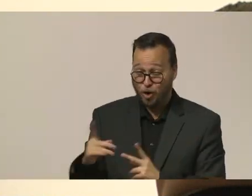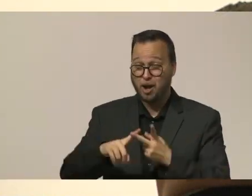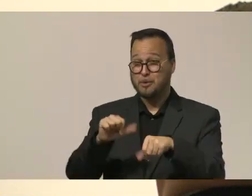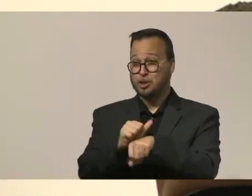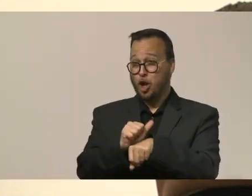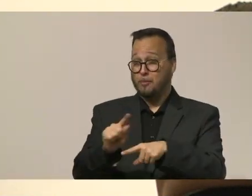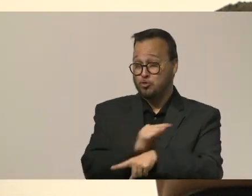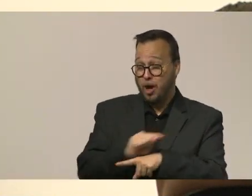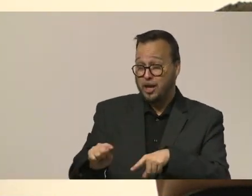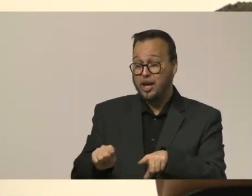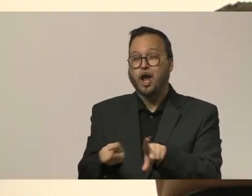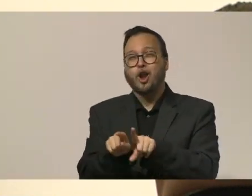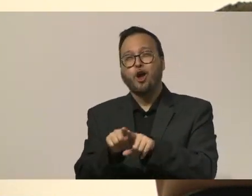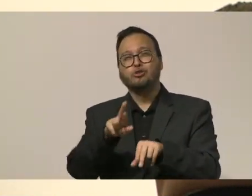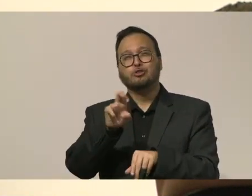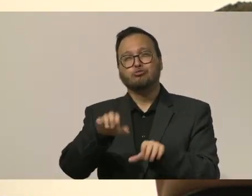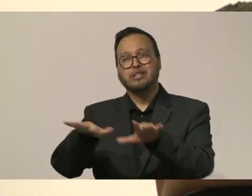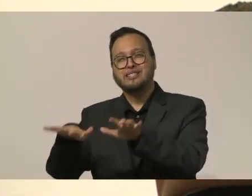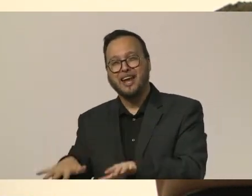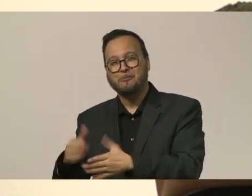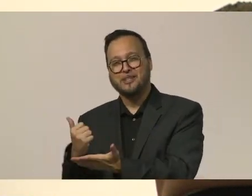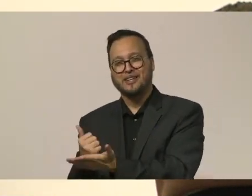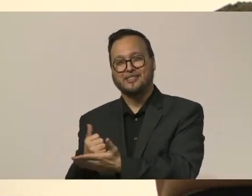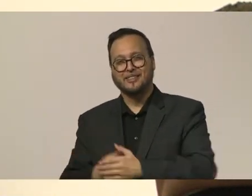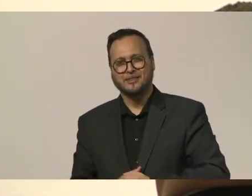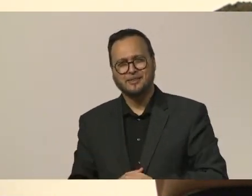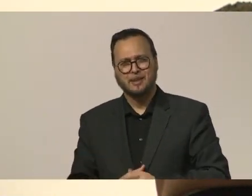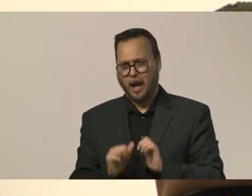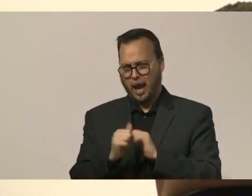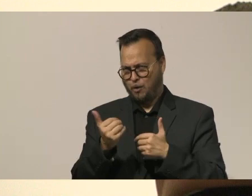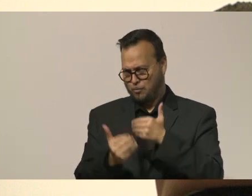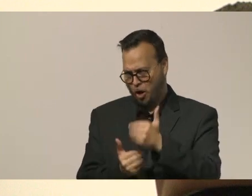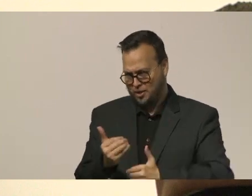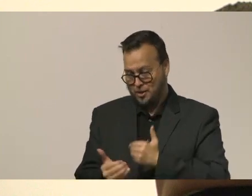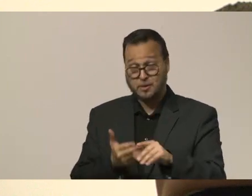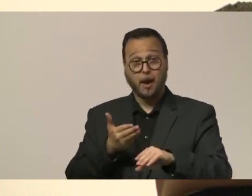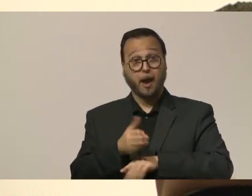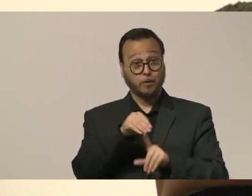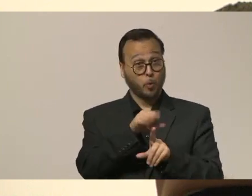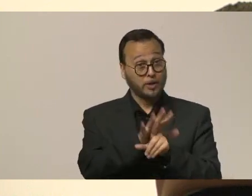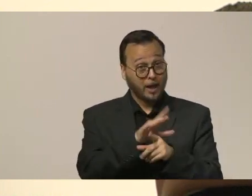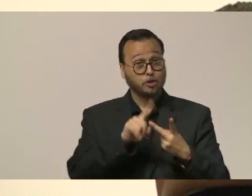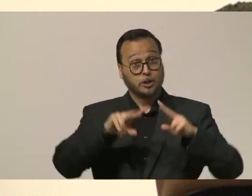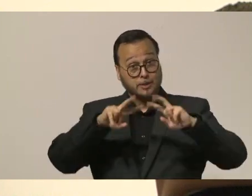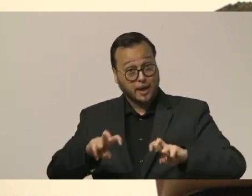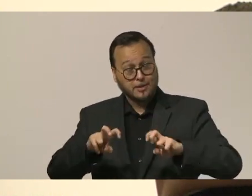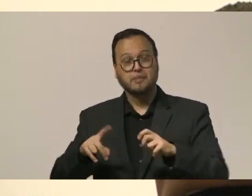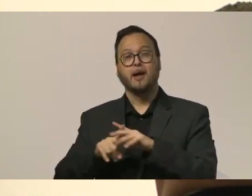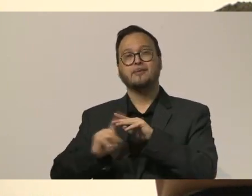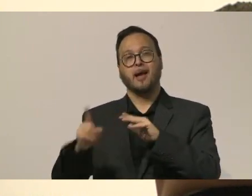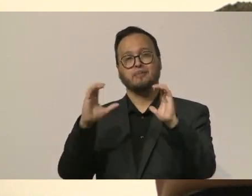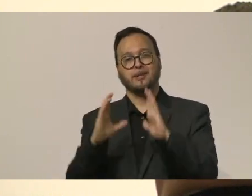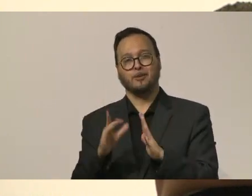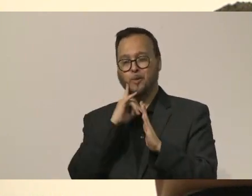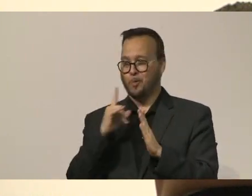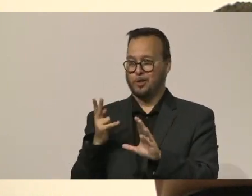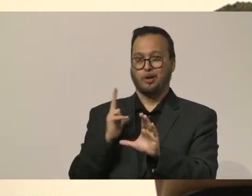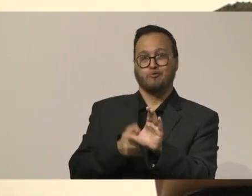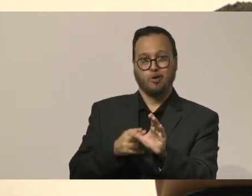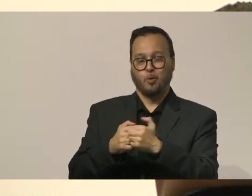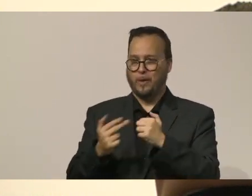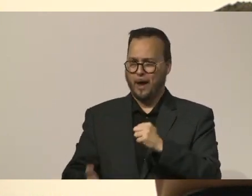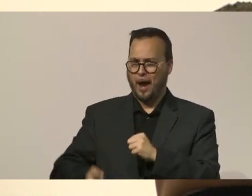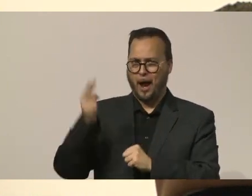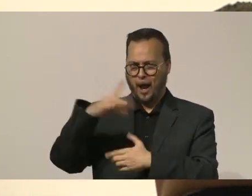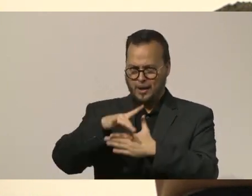additional resettlement assistance. Here's how it works. Following orientation and assessment, asylum seekers will enroll in highly contextualized